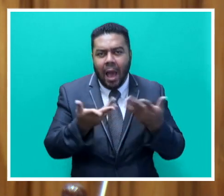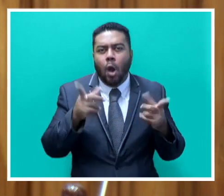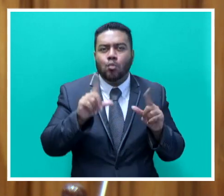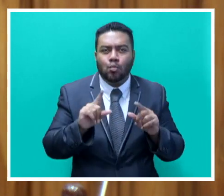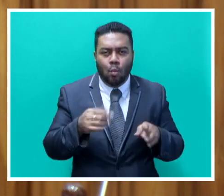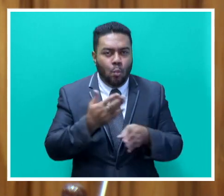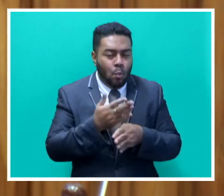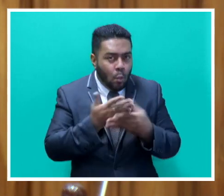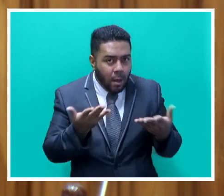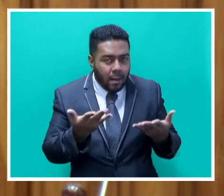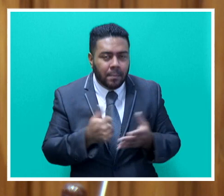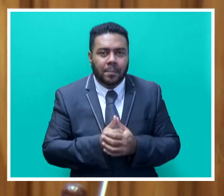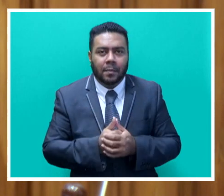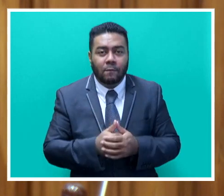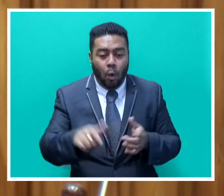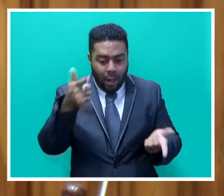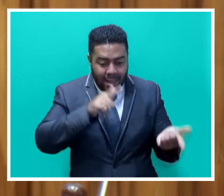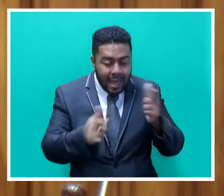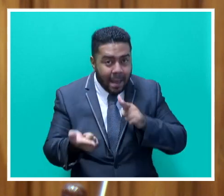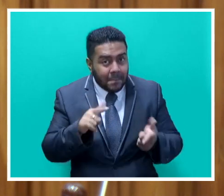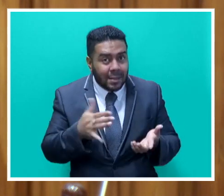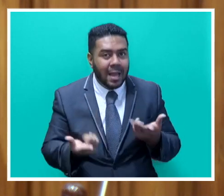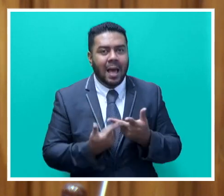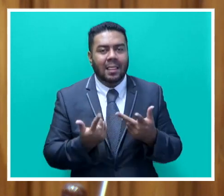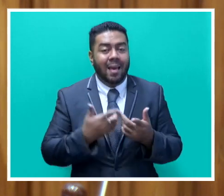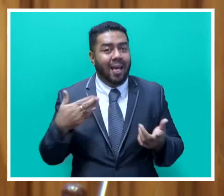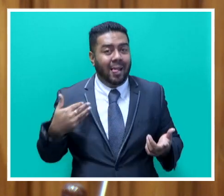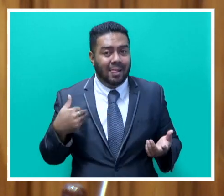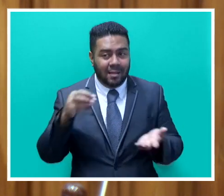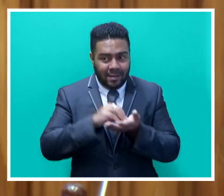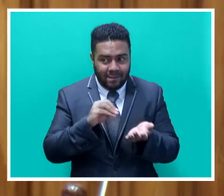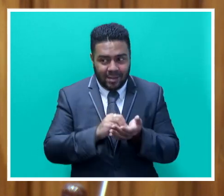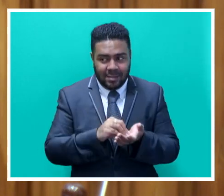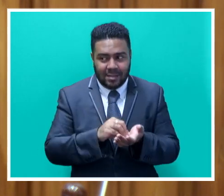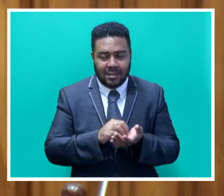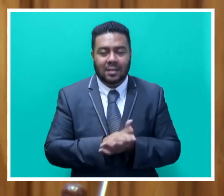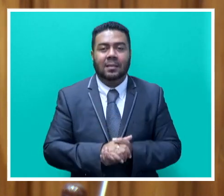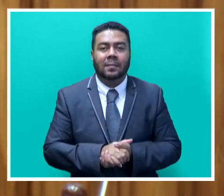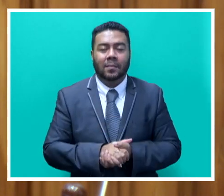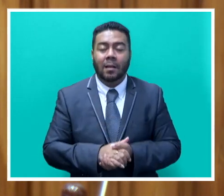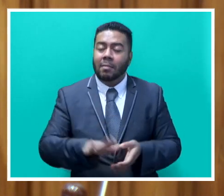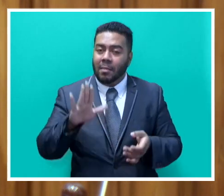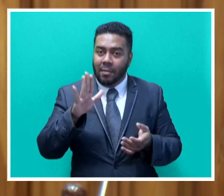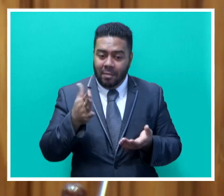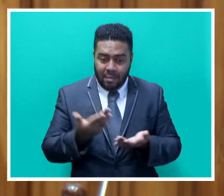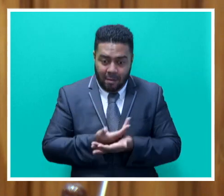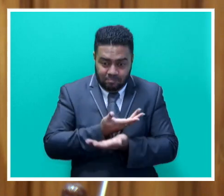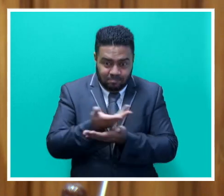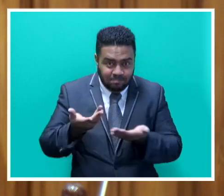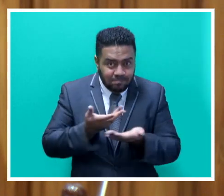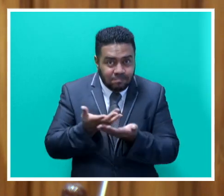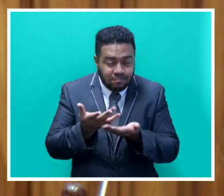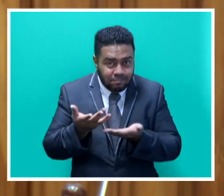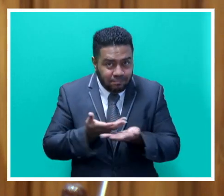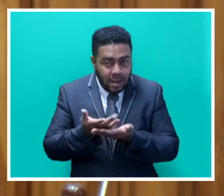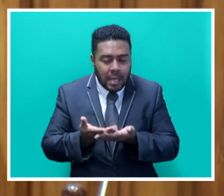significant pressure on our laboratories and health services during the mitigation phase response. The mitigation response is a recognized